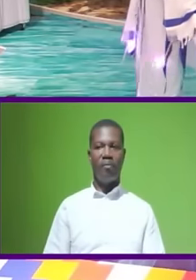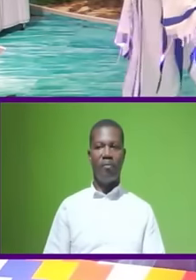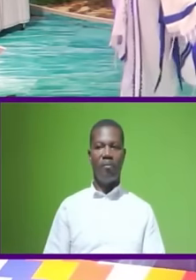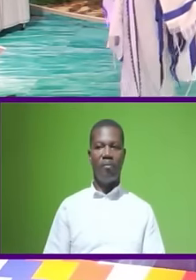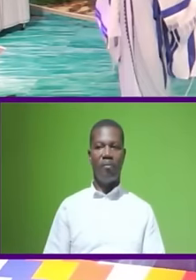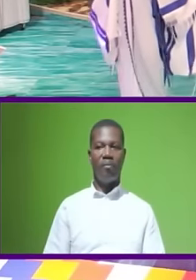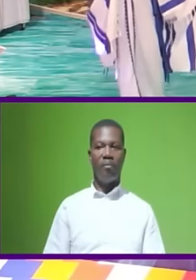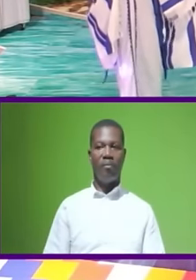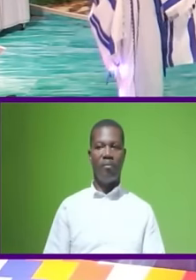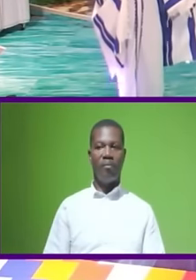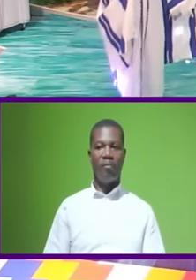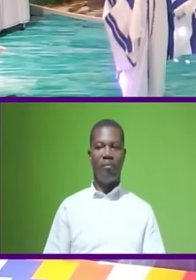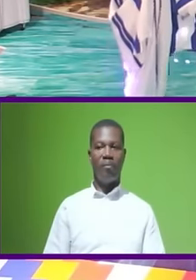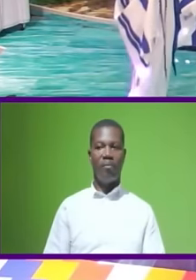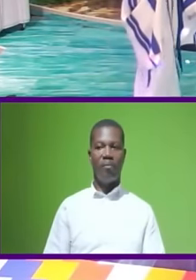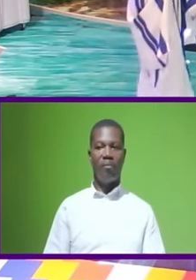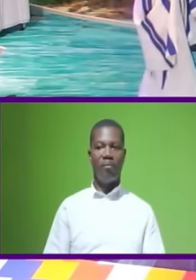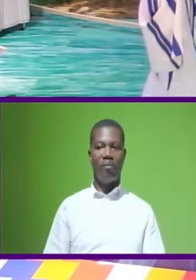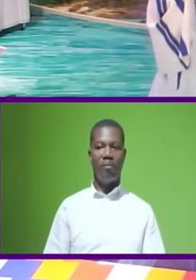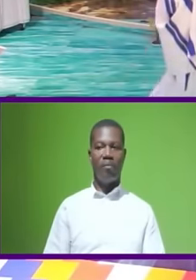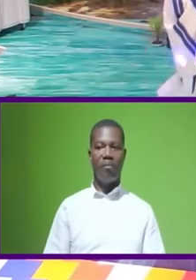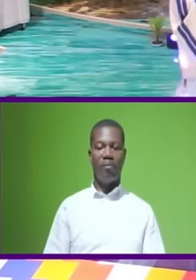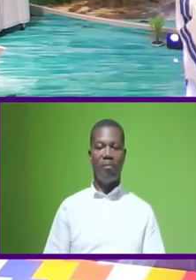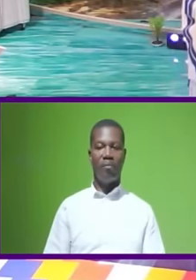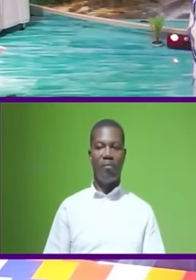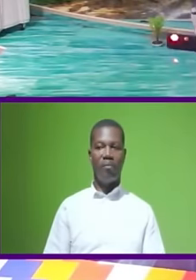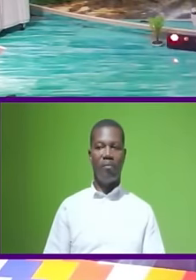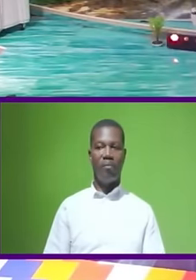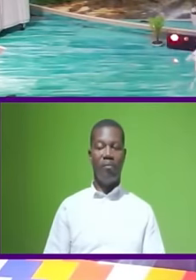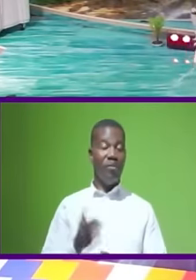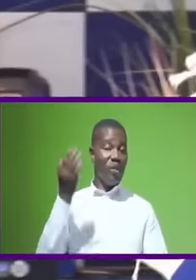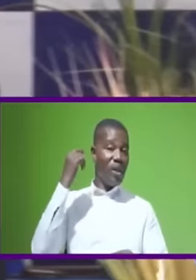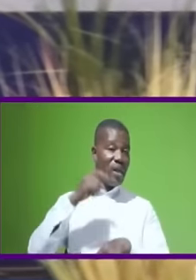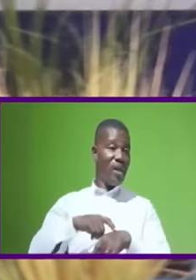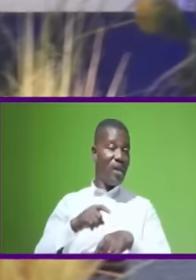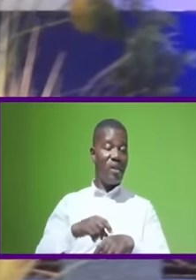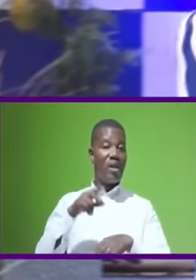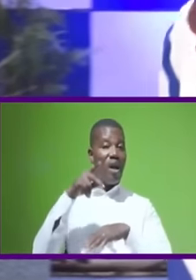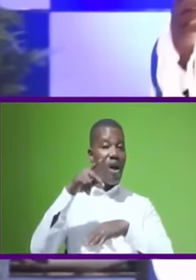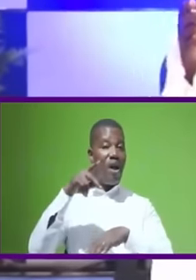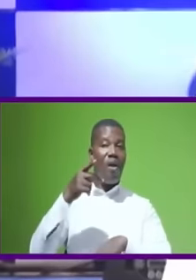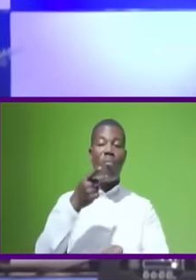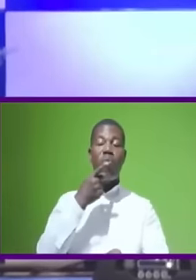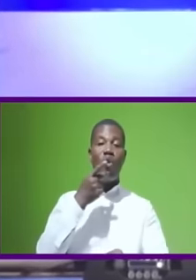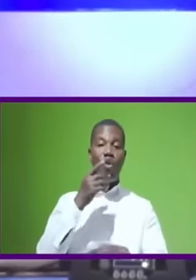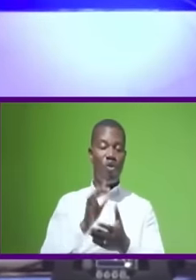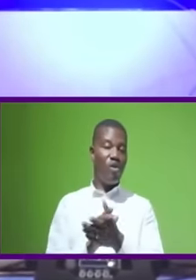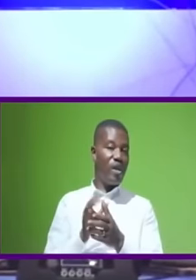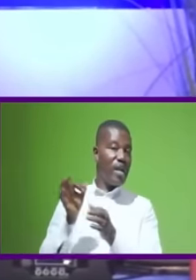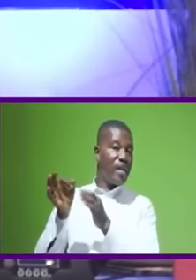ways because I am also a Ghanaian. Ti anano na Paulo chire mo se na bra bot so